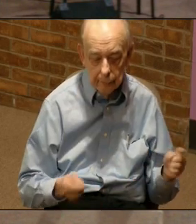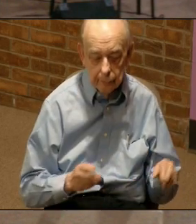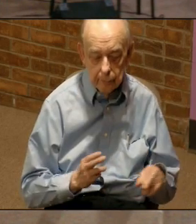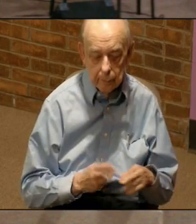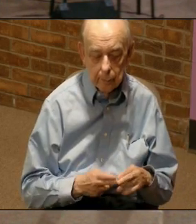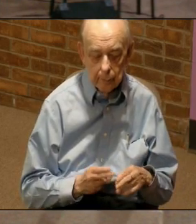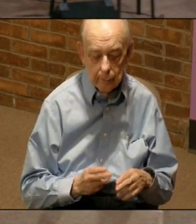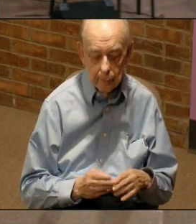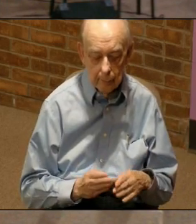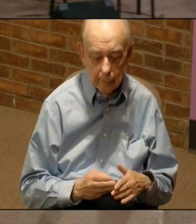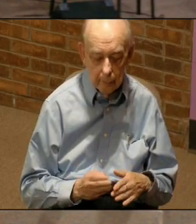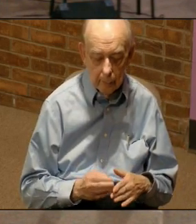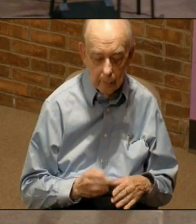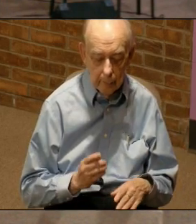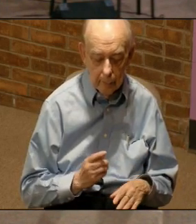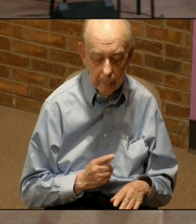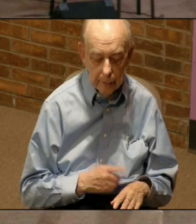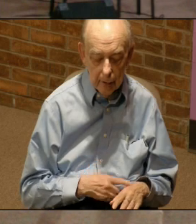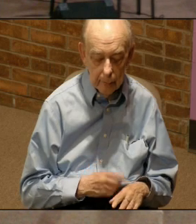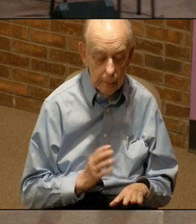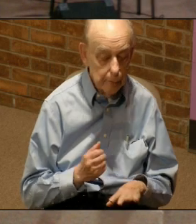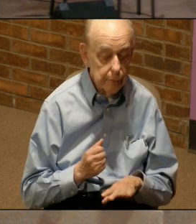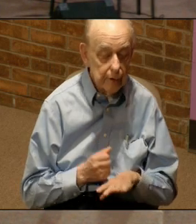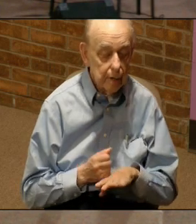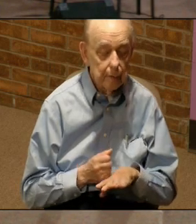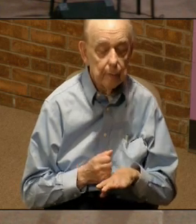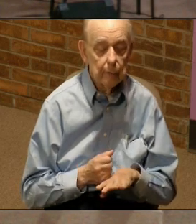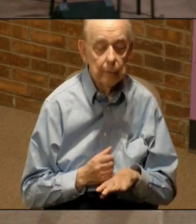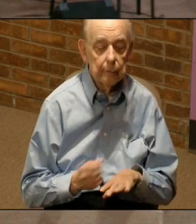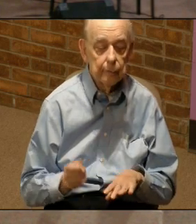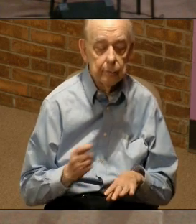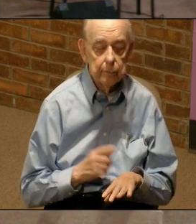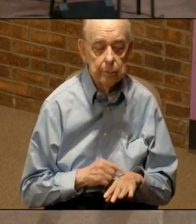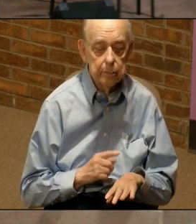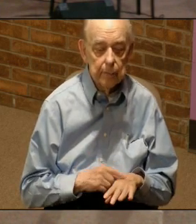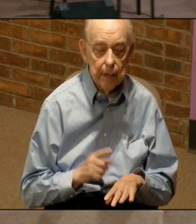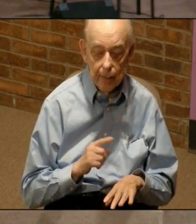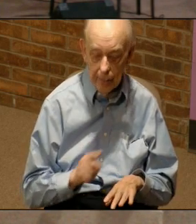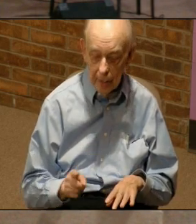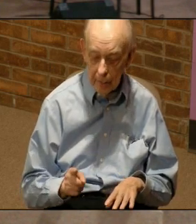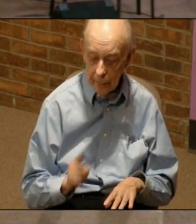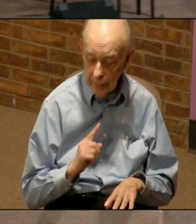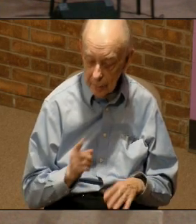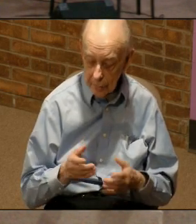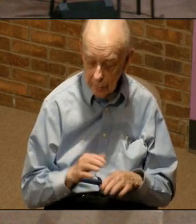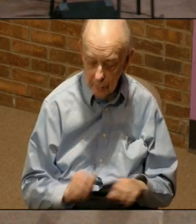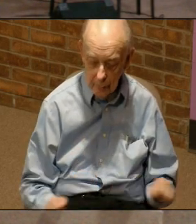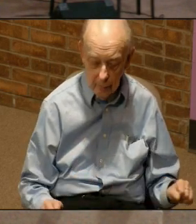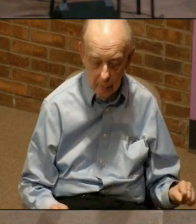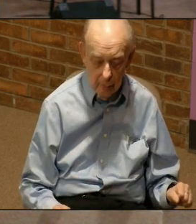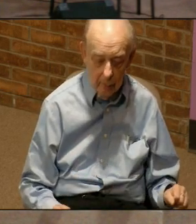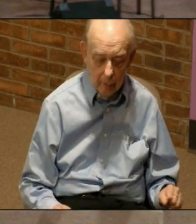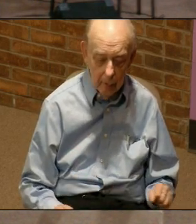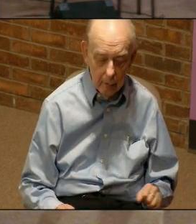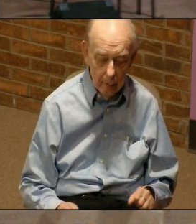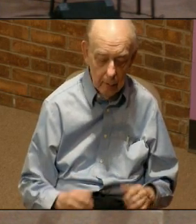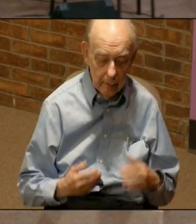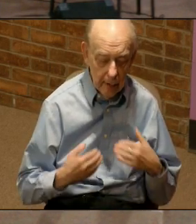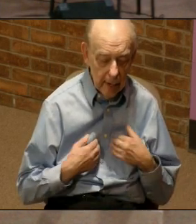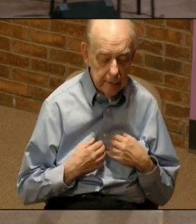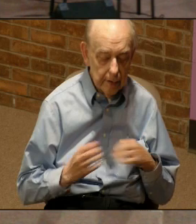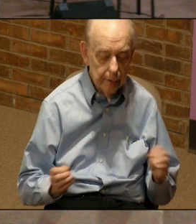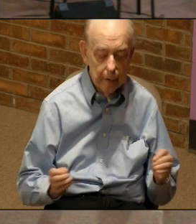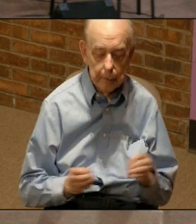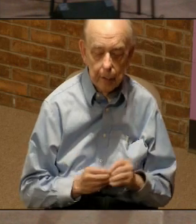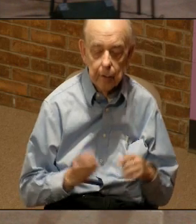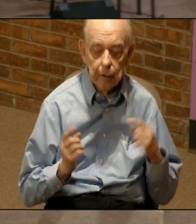that they were set up and the time that they were destroyed? They faced nothing but trials